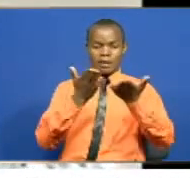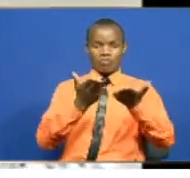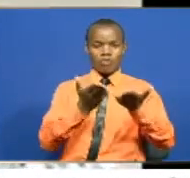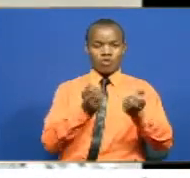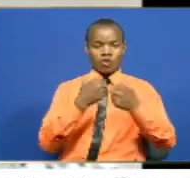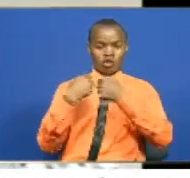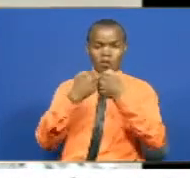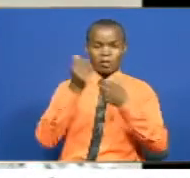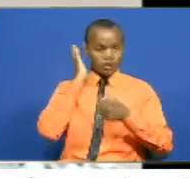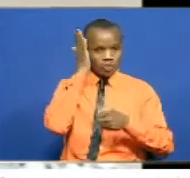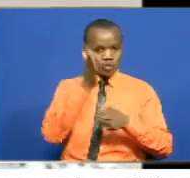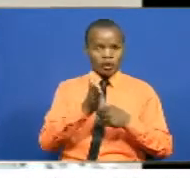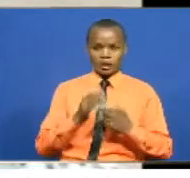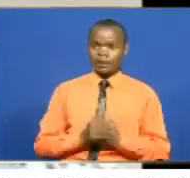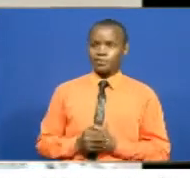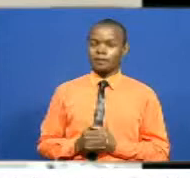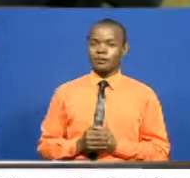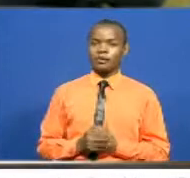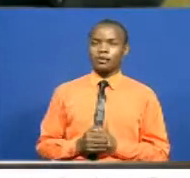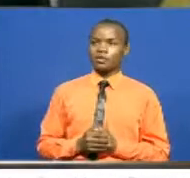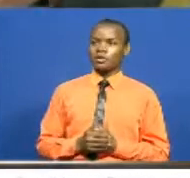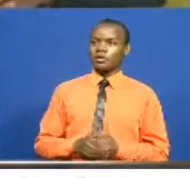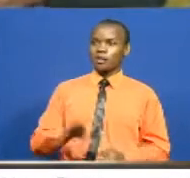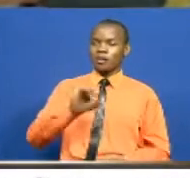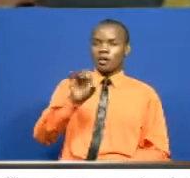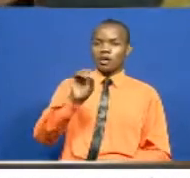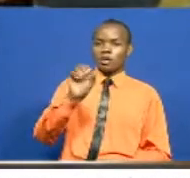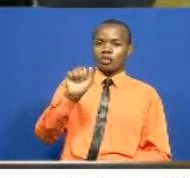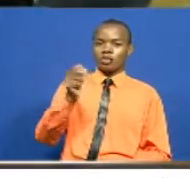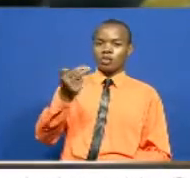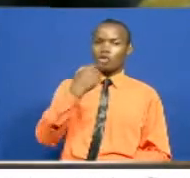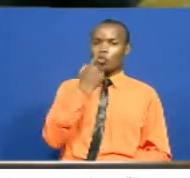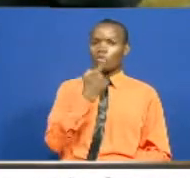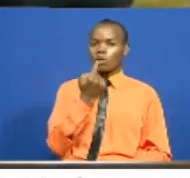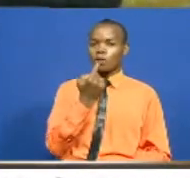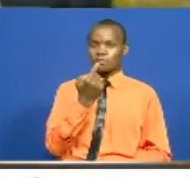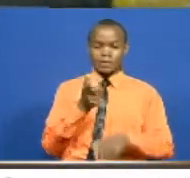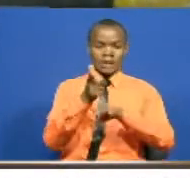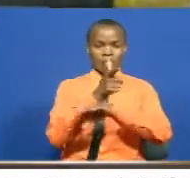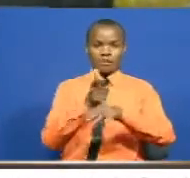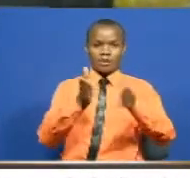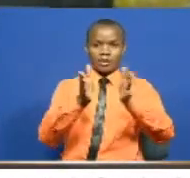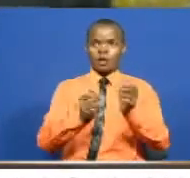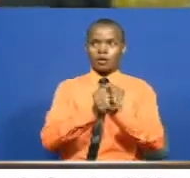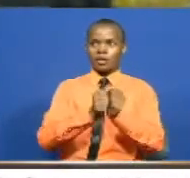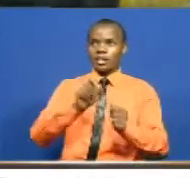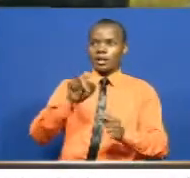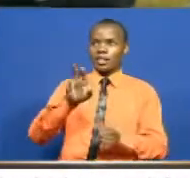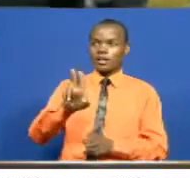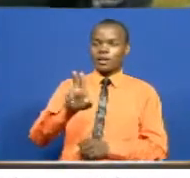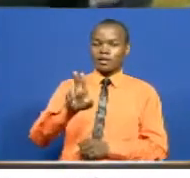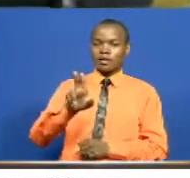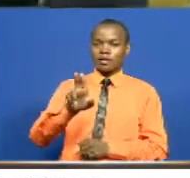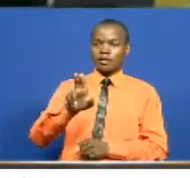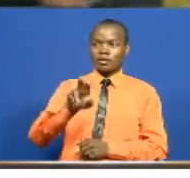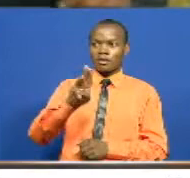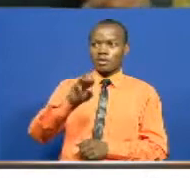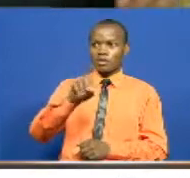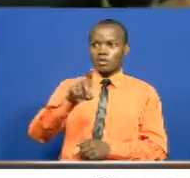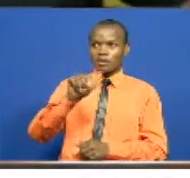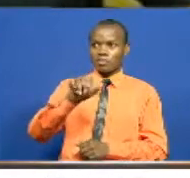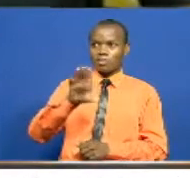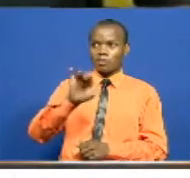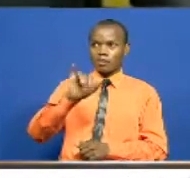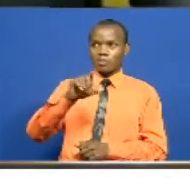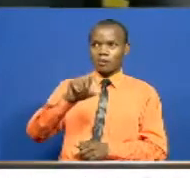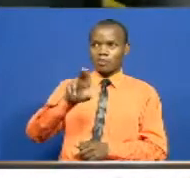continent. Joao Chivale, he is a journalist with TV Mozambique, and with a little Portuguese,